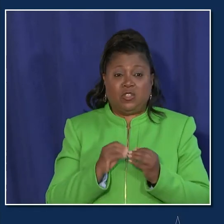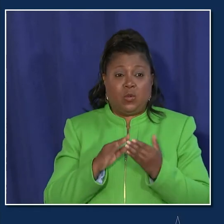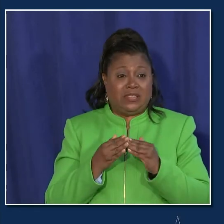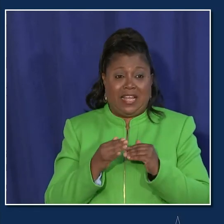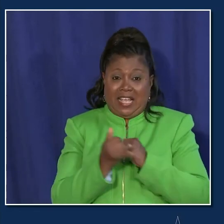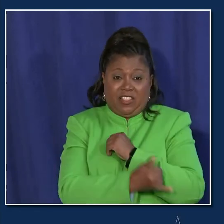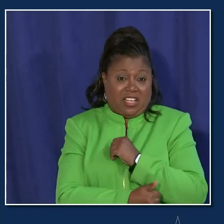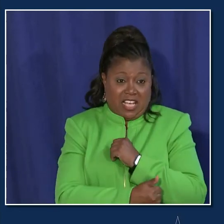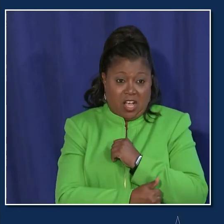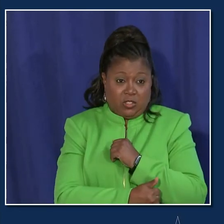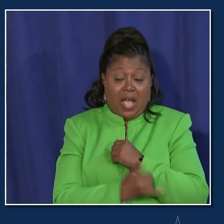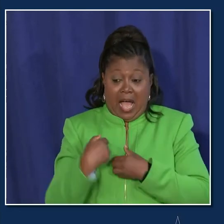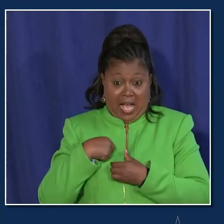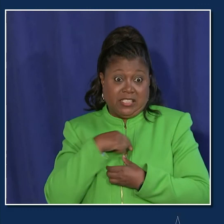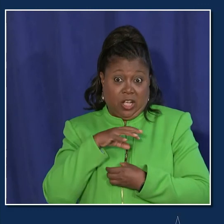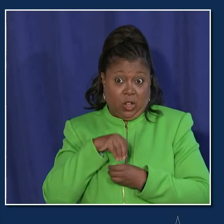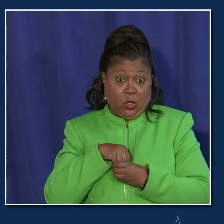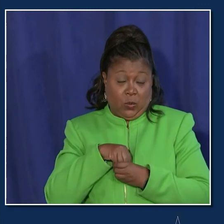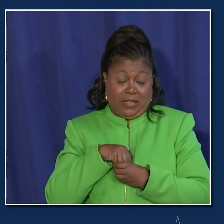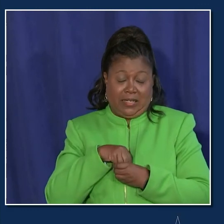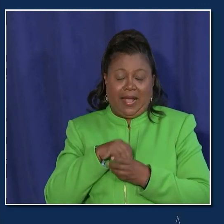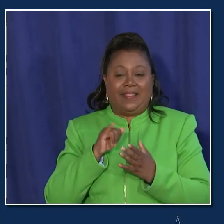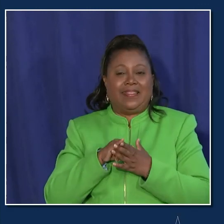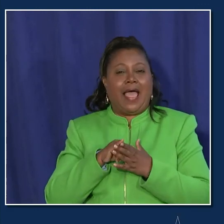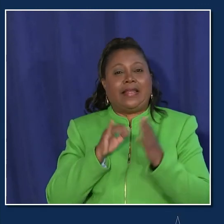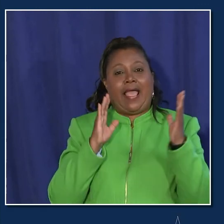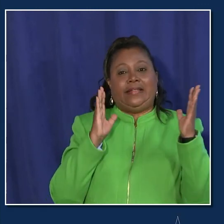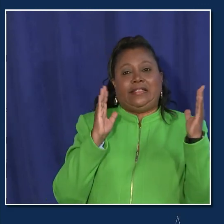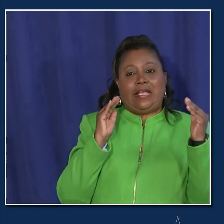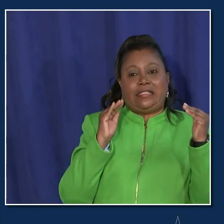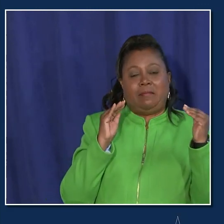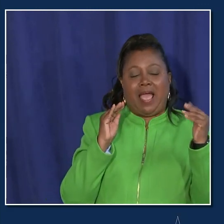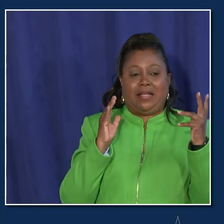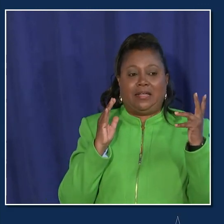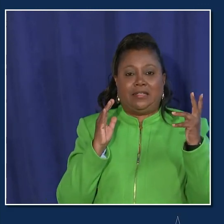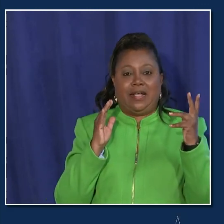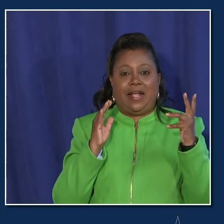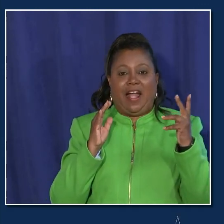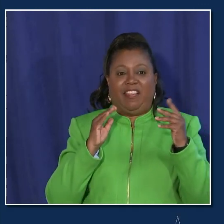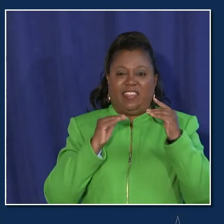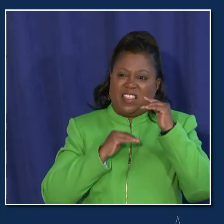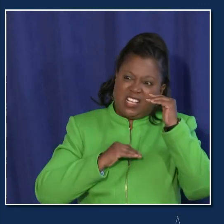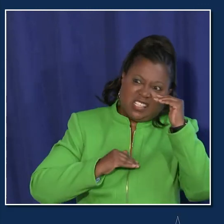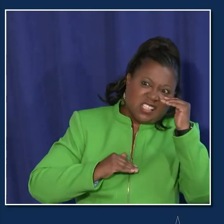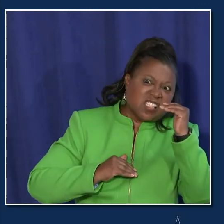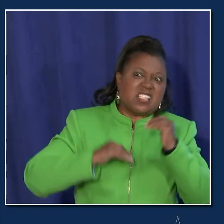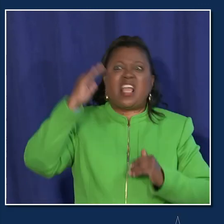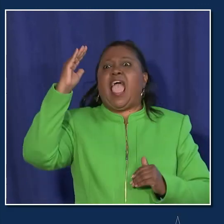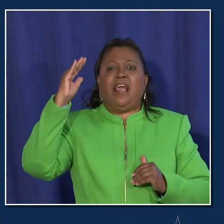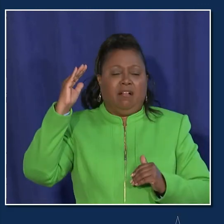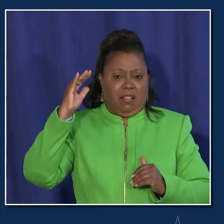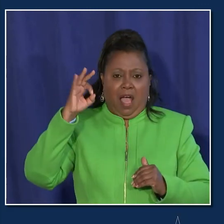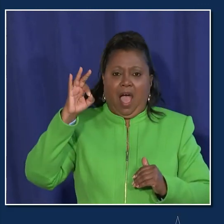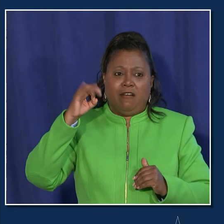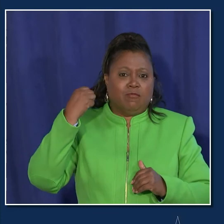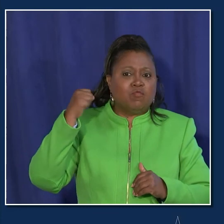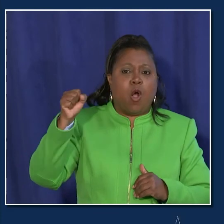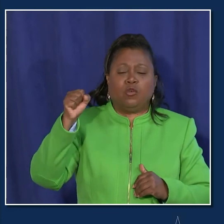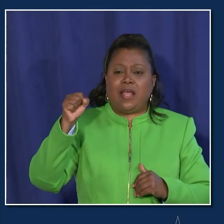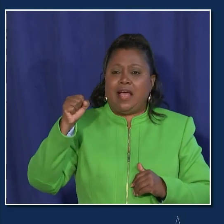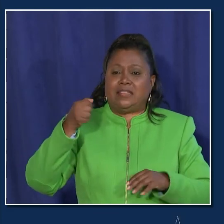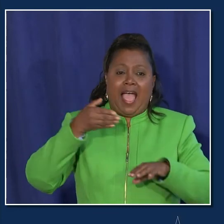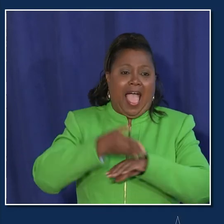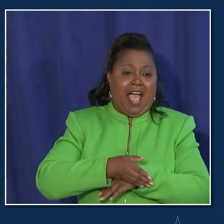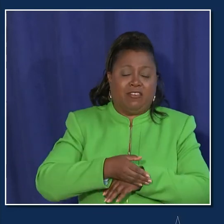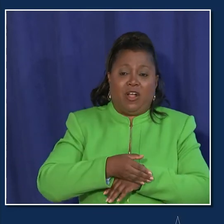the country, us included, that anticipated the scale of protests